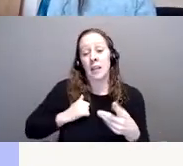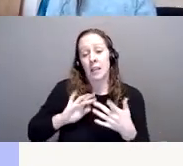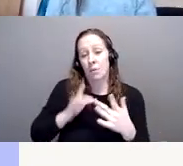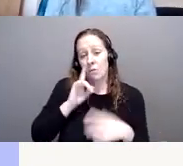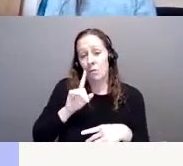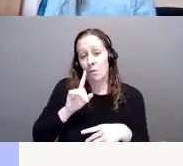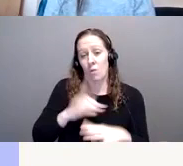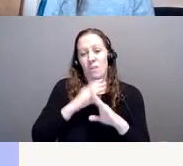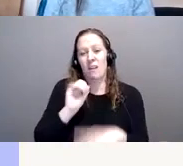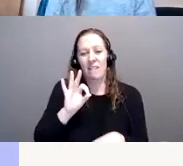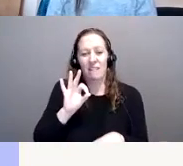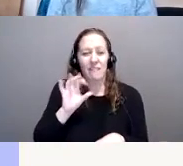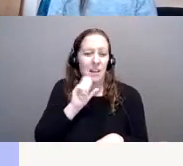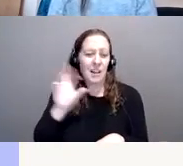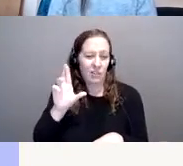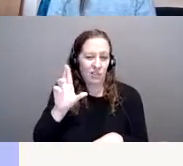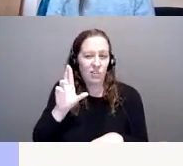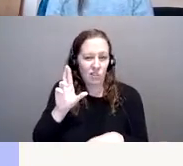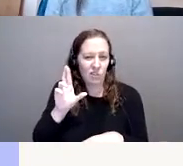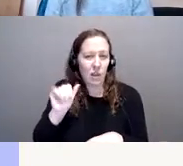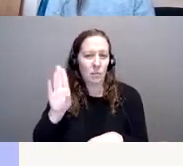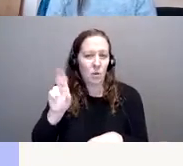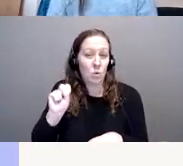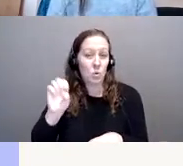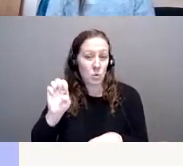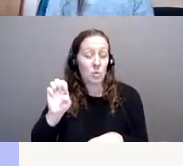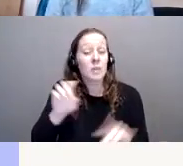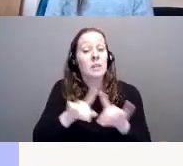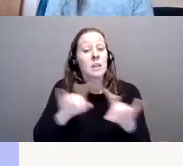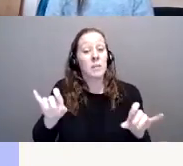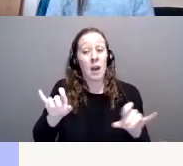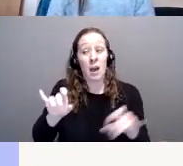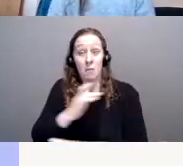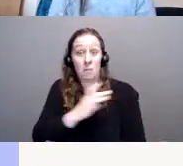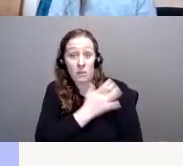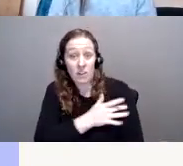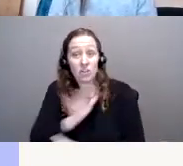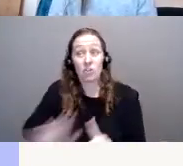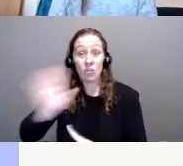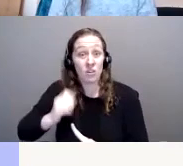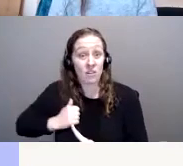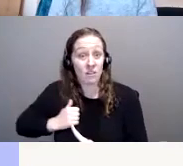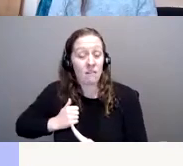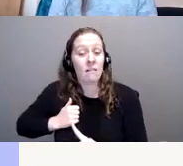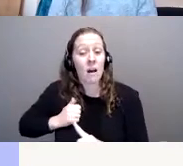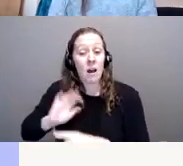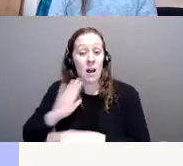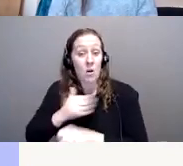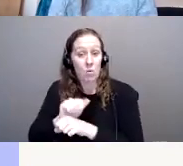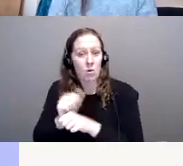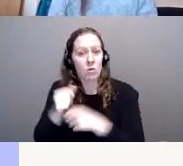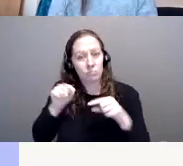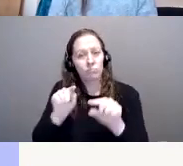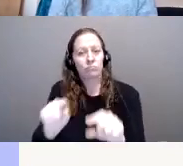Abuse. And it also coincides with the work that we're doing, not only provincially, but also nationally, and the work that we're